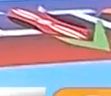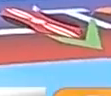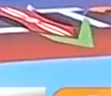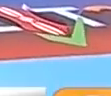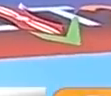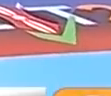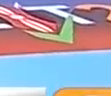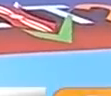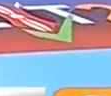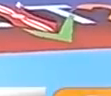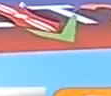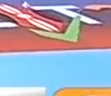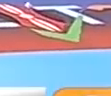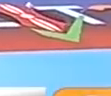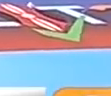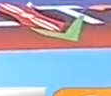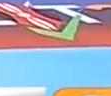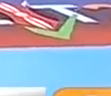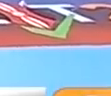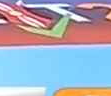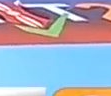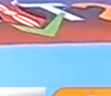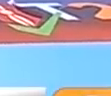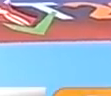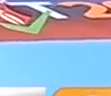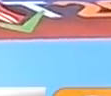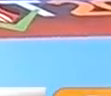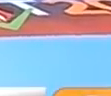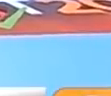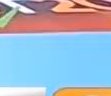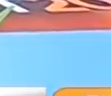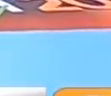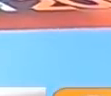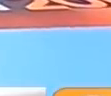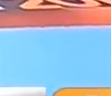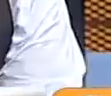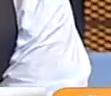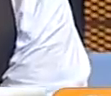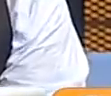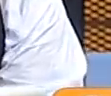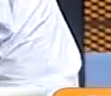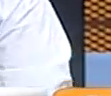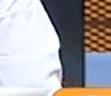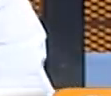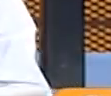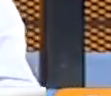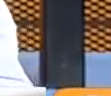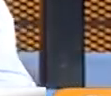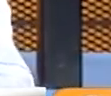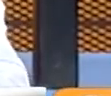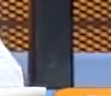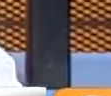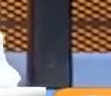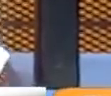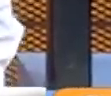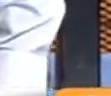It's possible. All right. Mungu mbele. I can say Mungu mbele. Keep tweeting. At Sen Mutula, at Sakaja Johnson, at Kwenanga Jeff. Look,